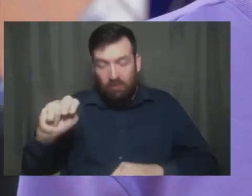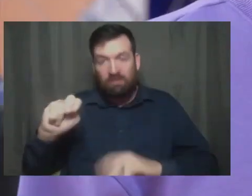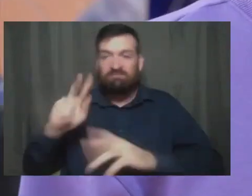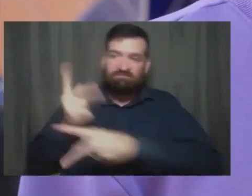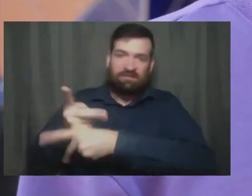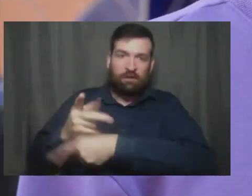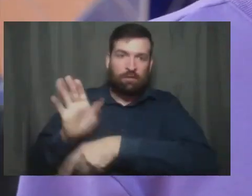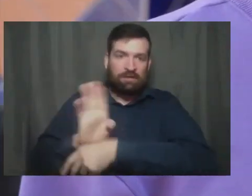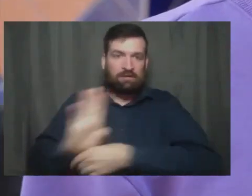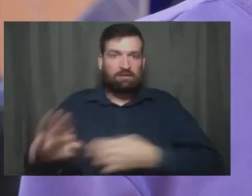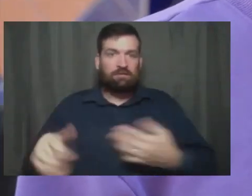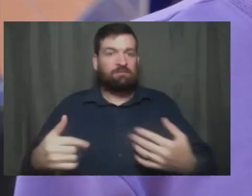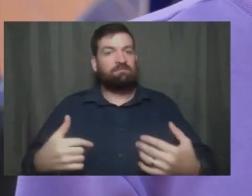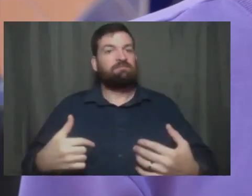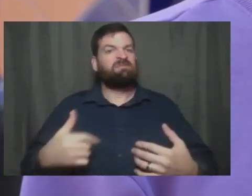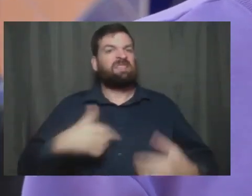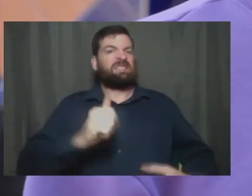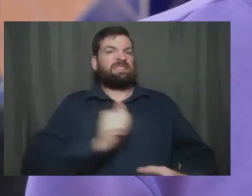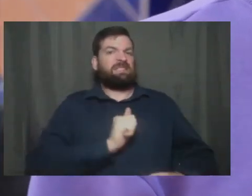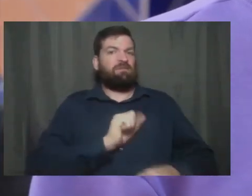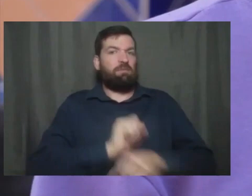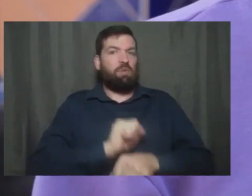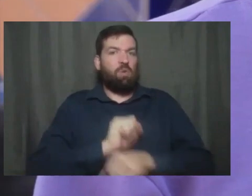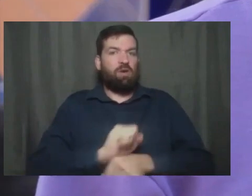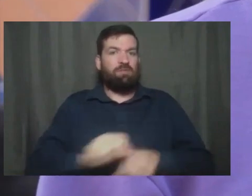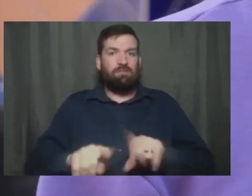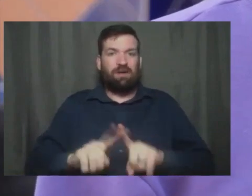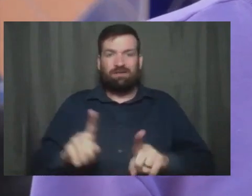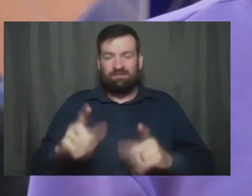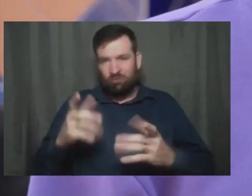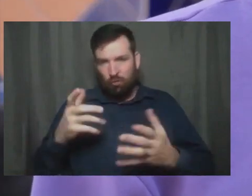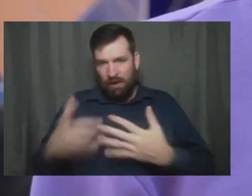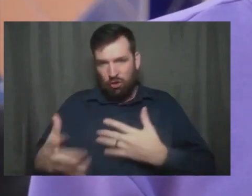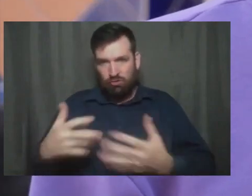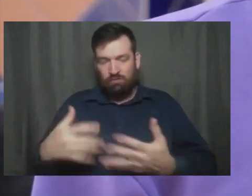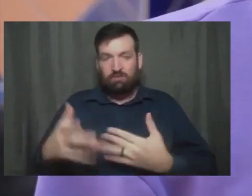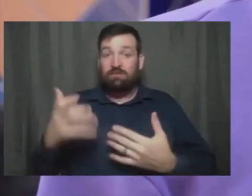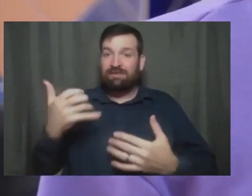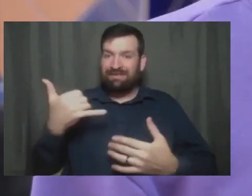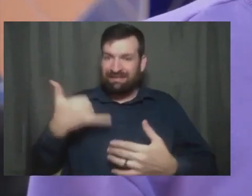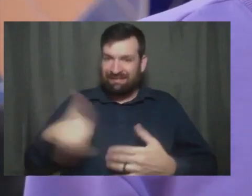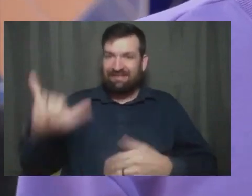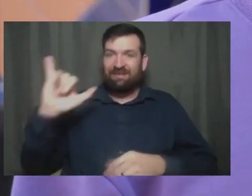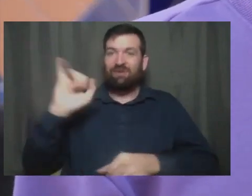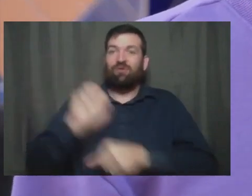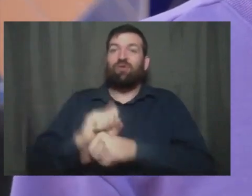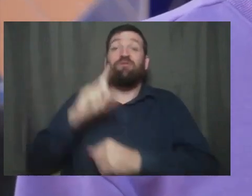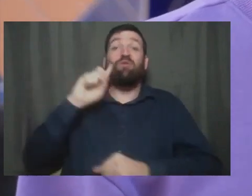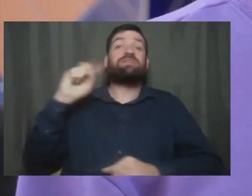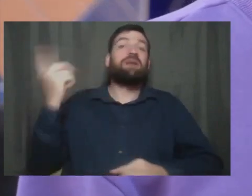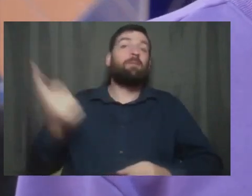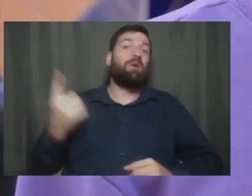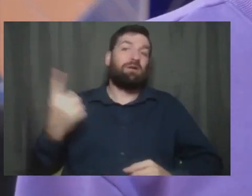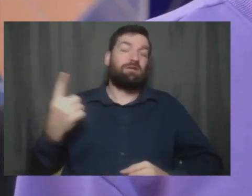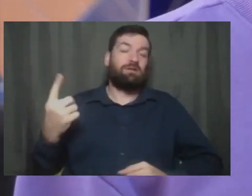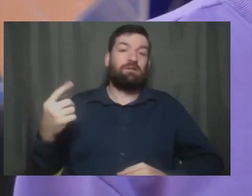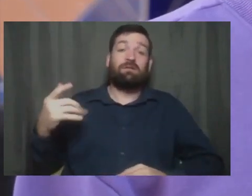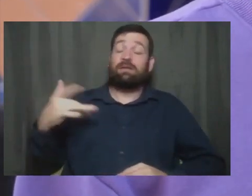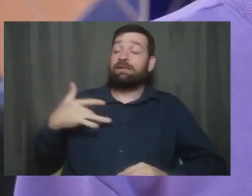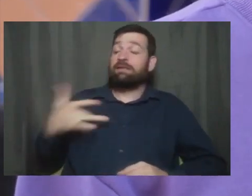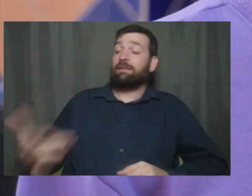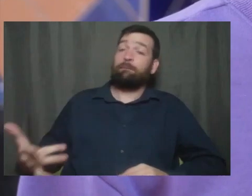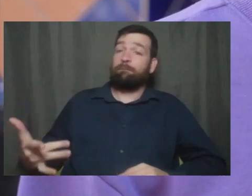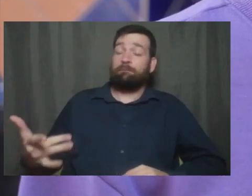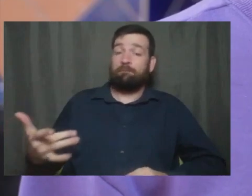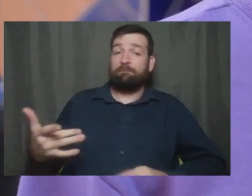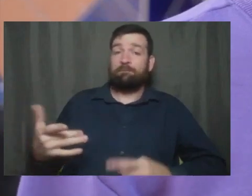I'm self-employed, but it really doesn't matter because I still have to work for someone. So typically, it's